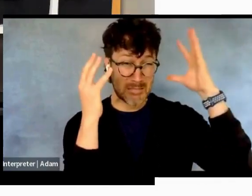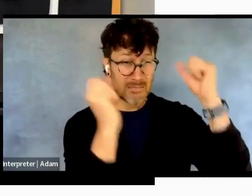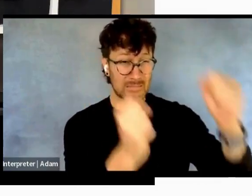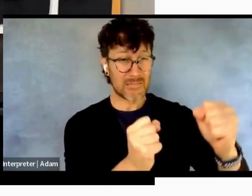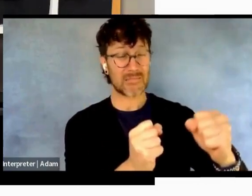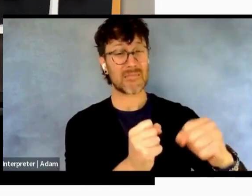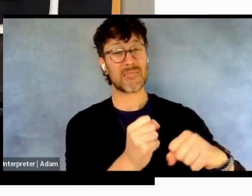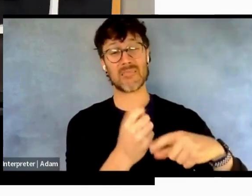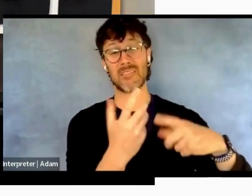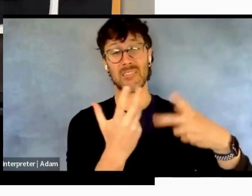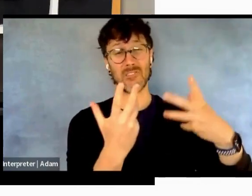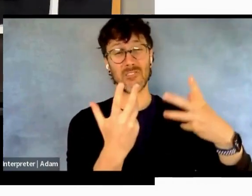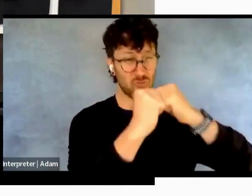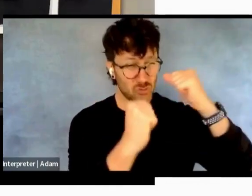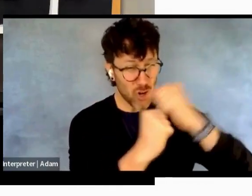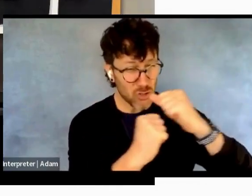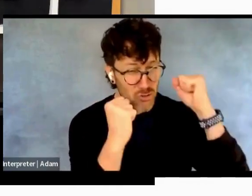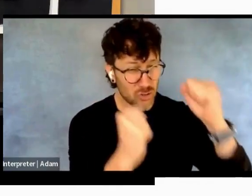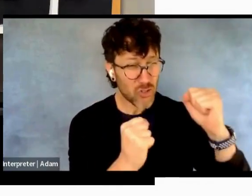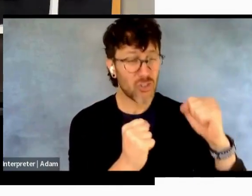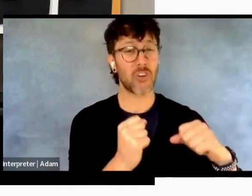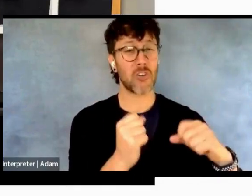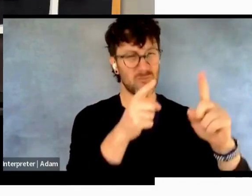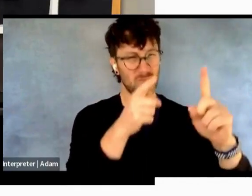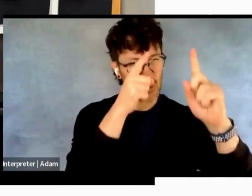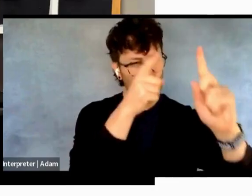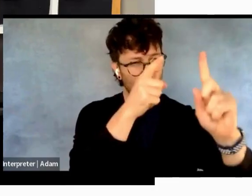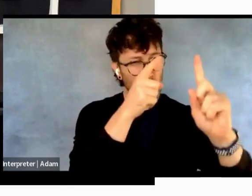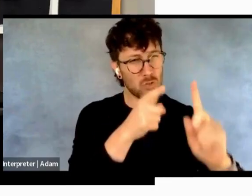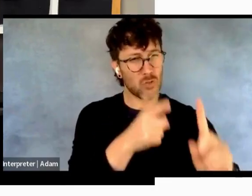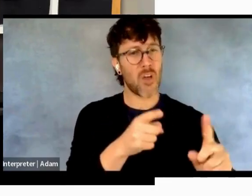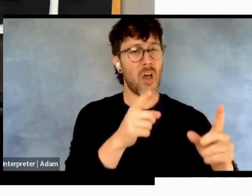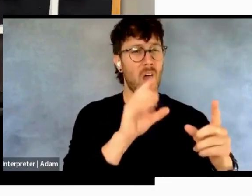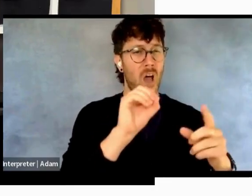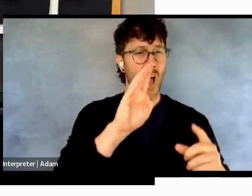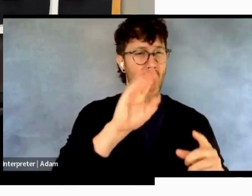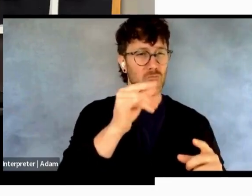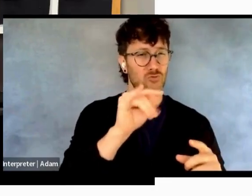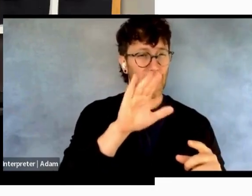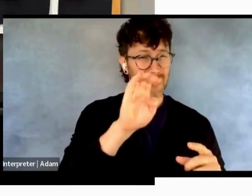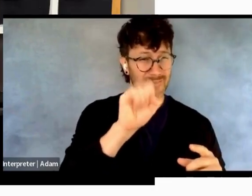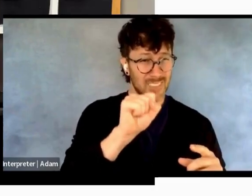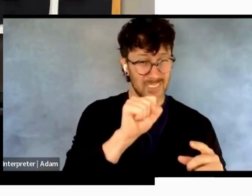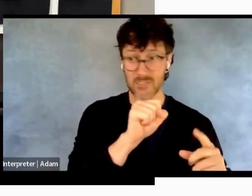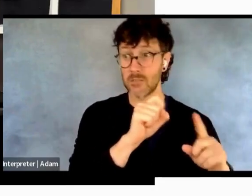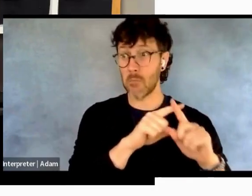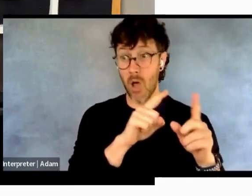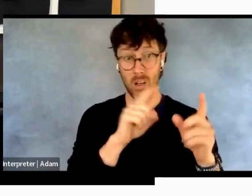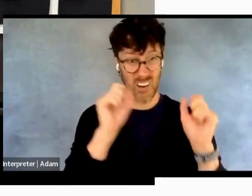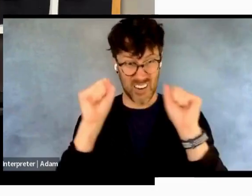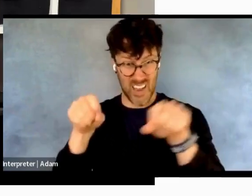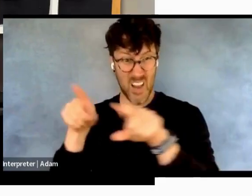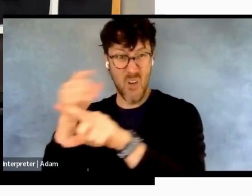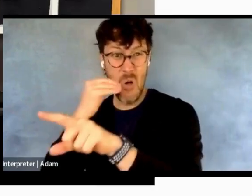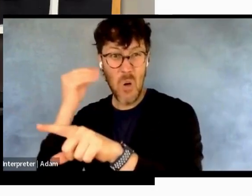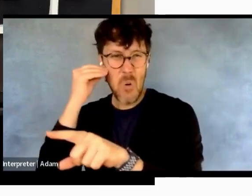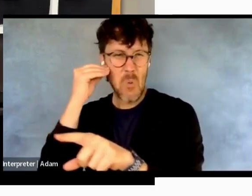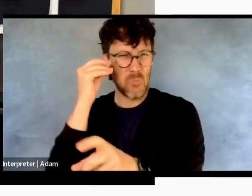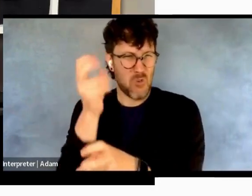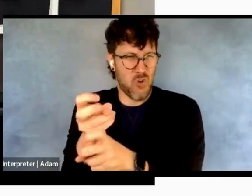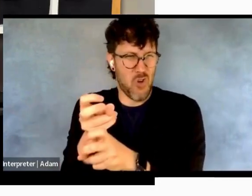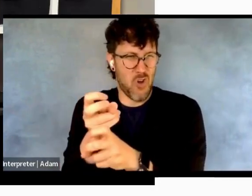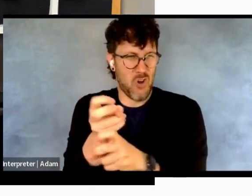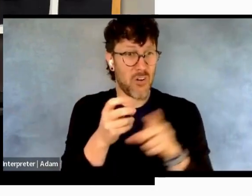those objectives. And it's really hard to duplicate at home. At school, we have access to